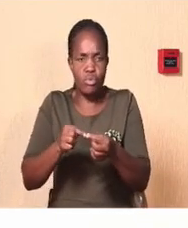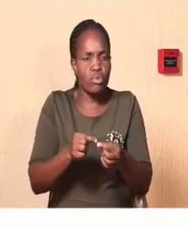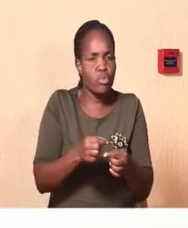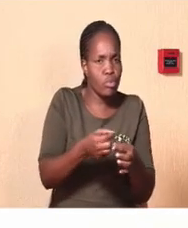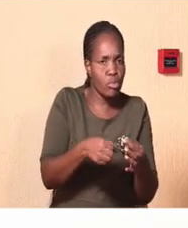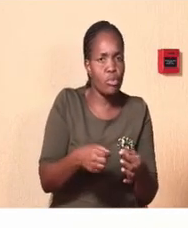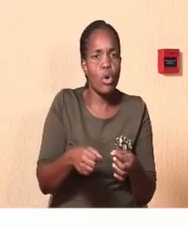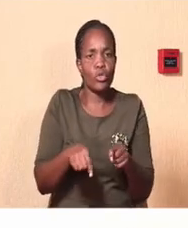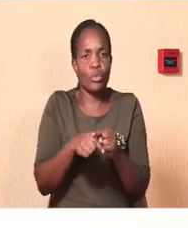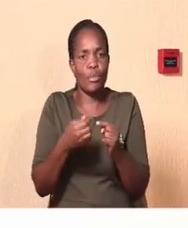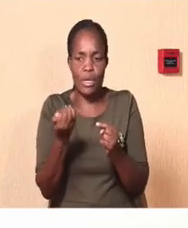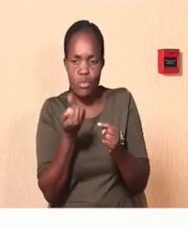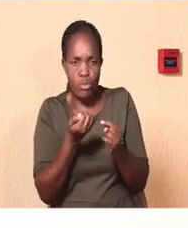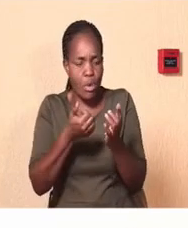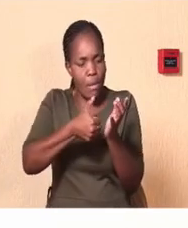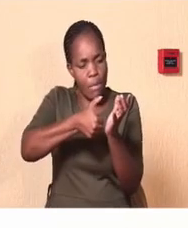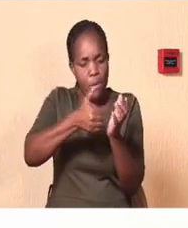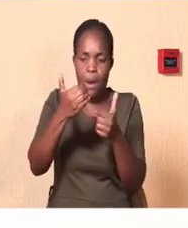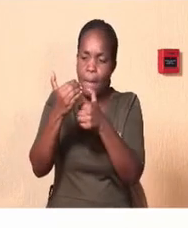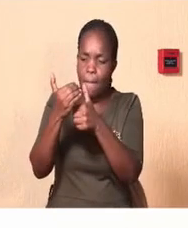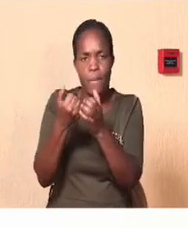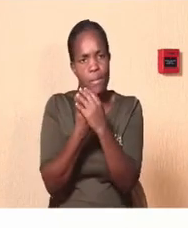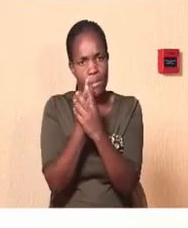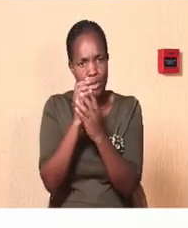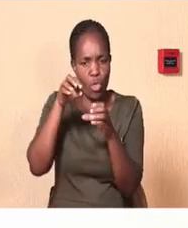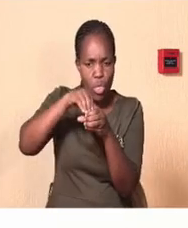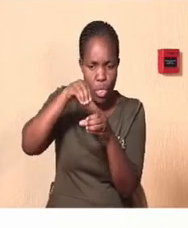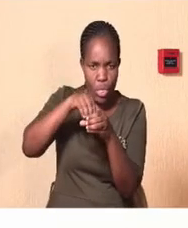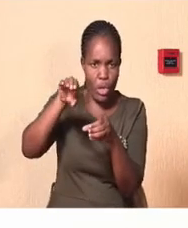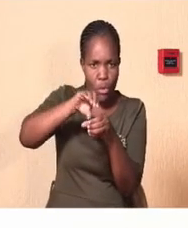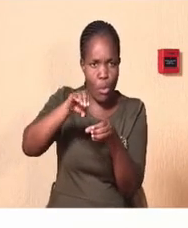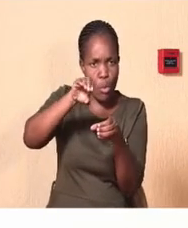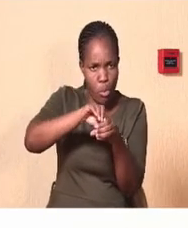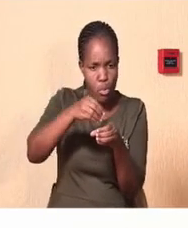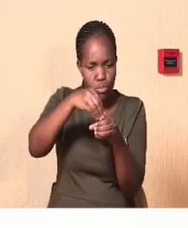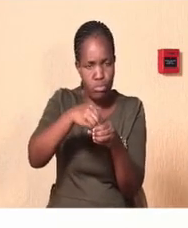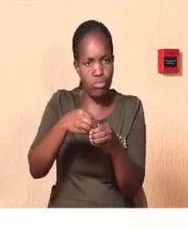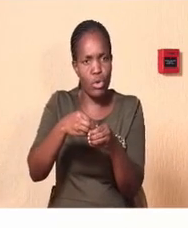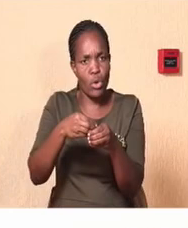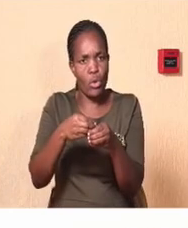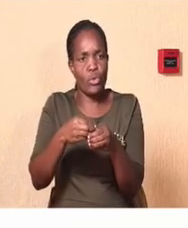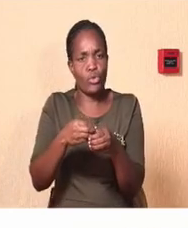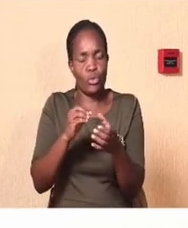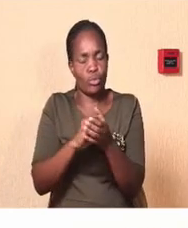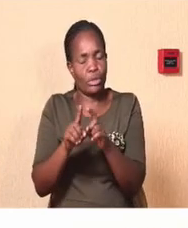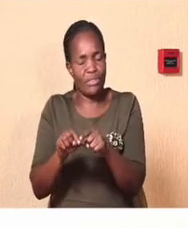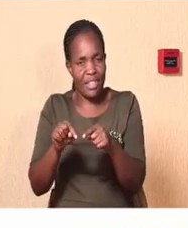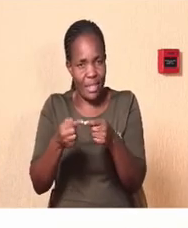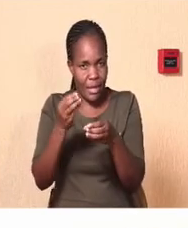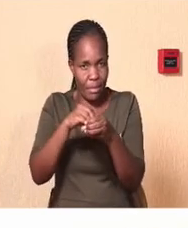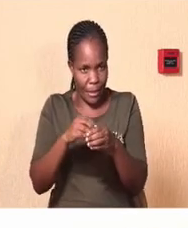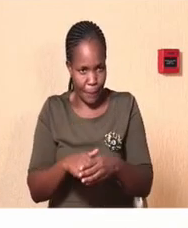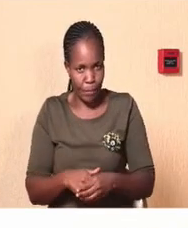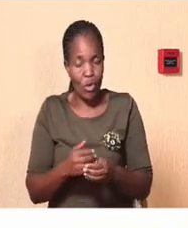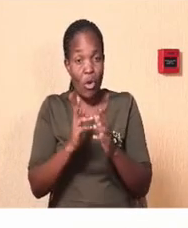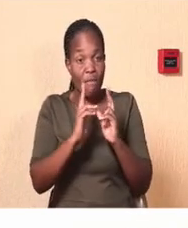necessary that we just have to buy from the shops. So, and people, and I know that many people in their homes, they